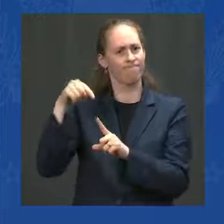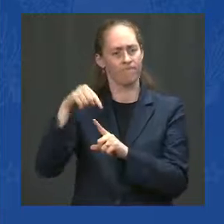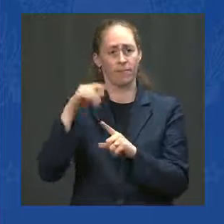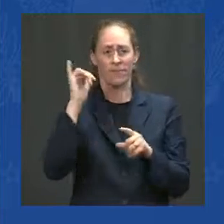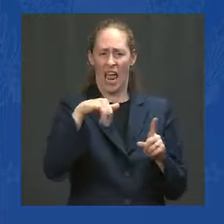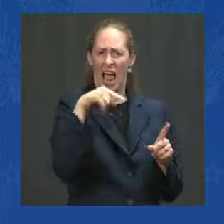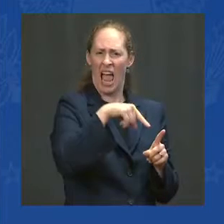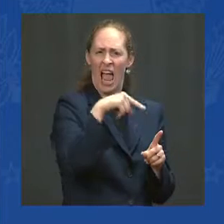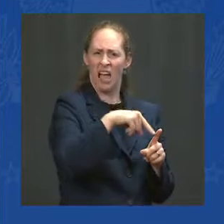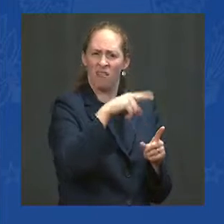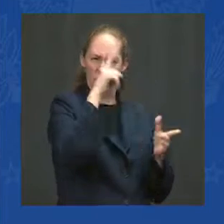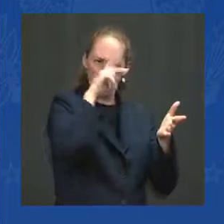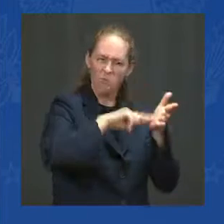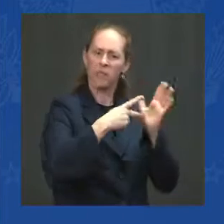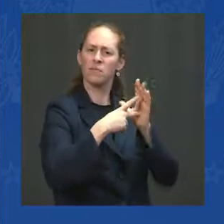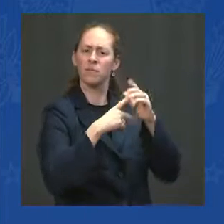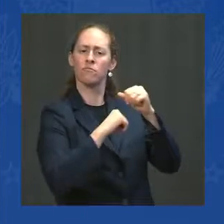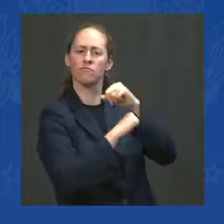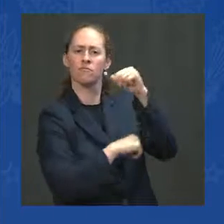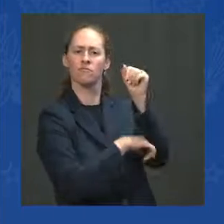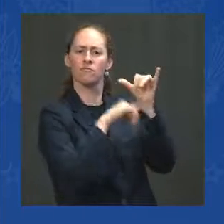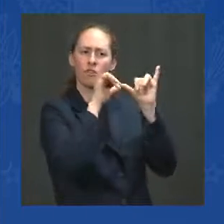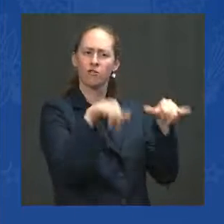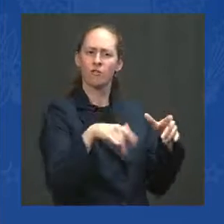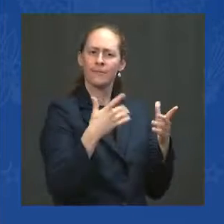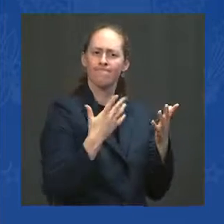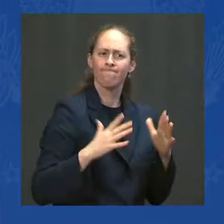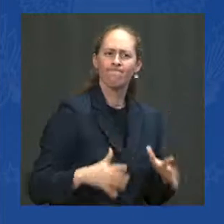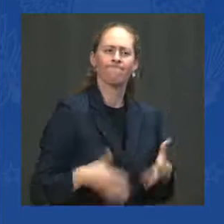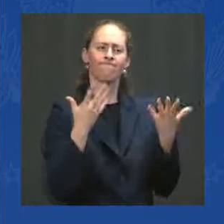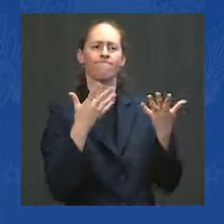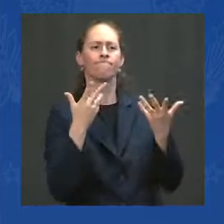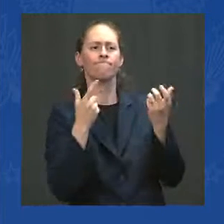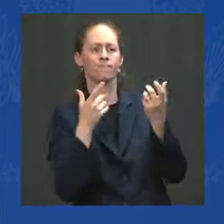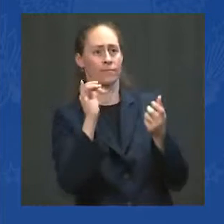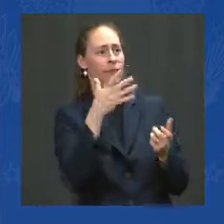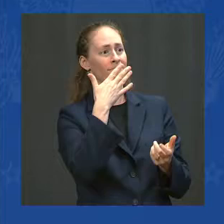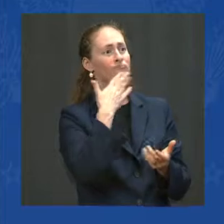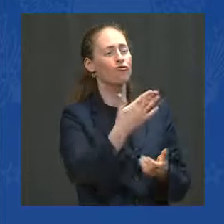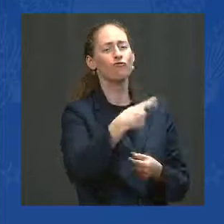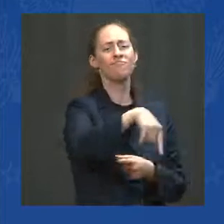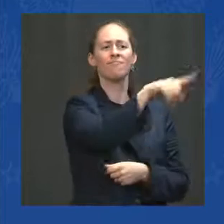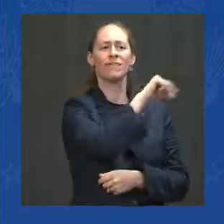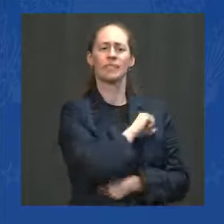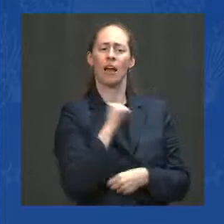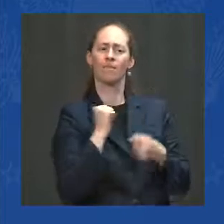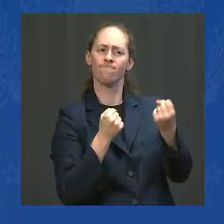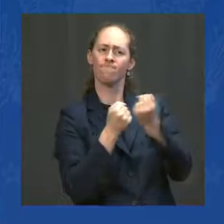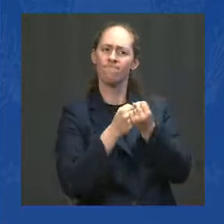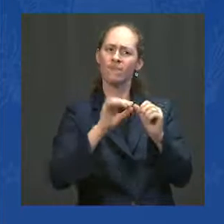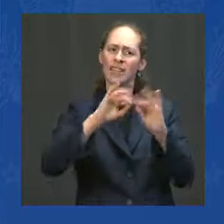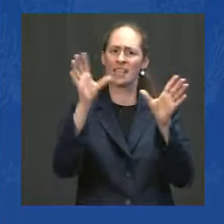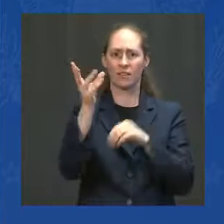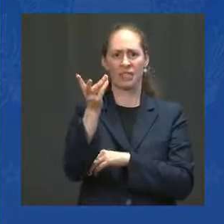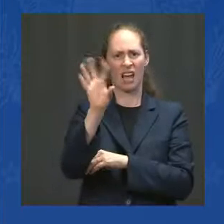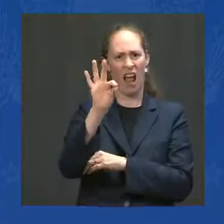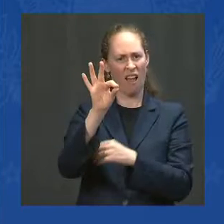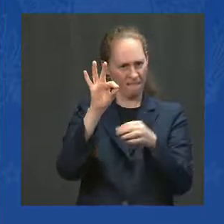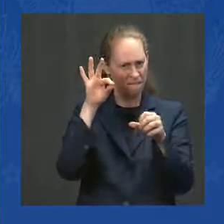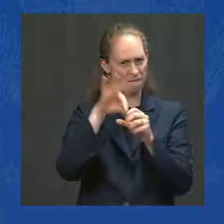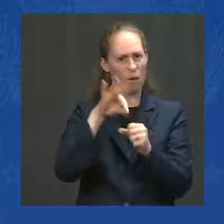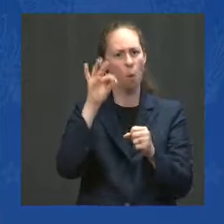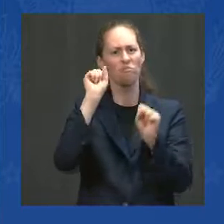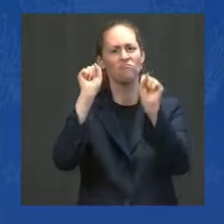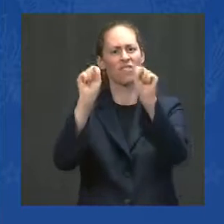With overwhelming support from the United States Senate, 69 votes in the Senate, a vote